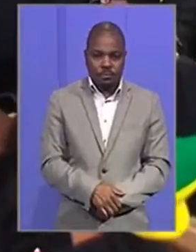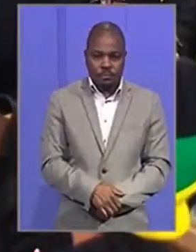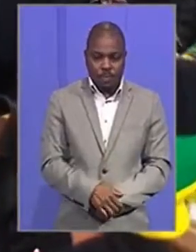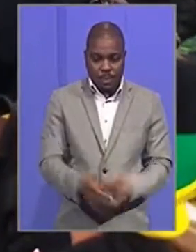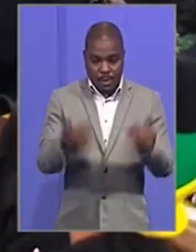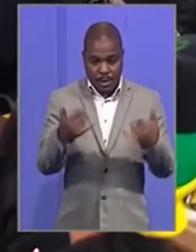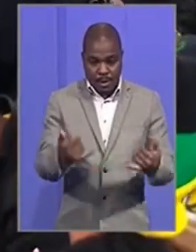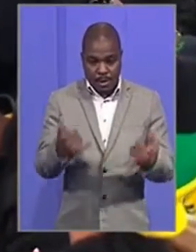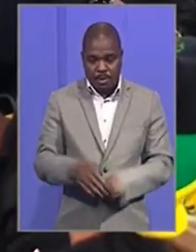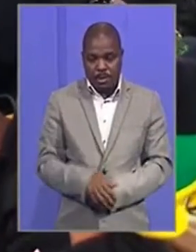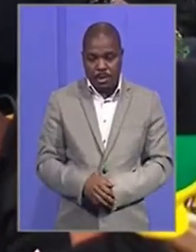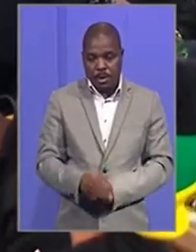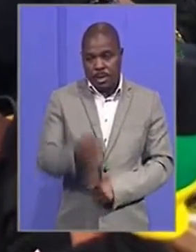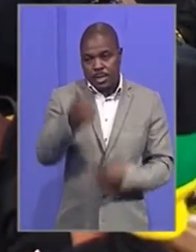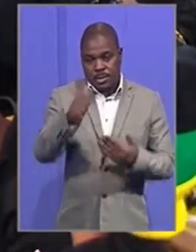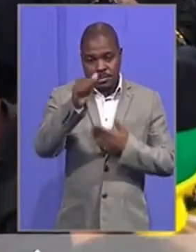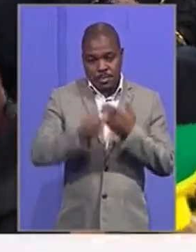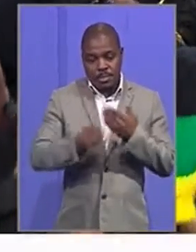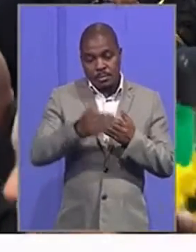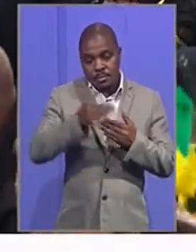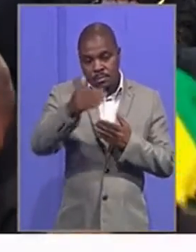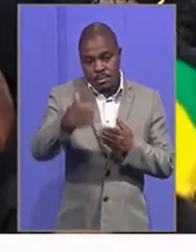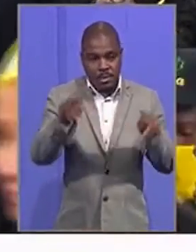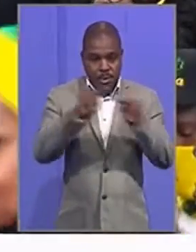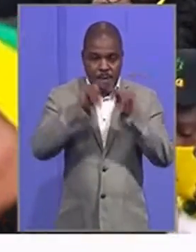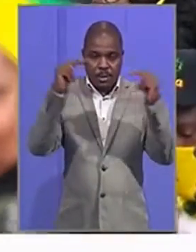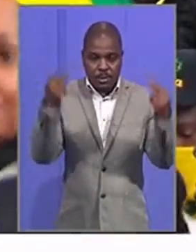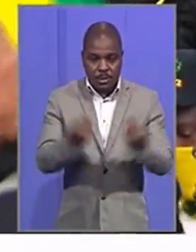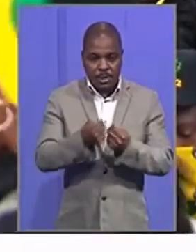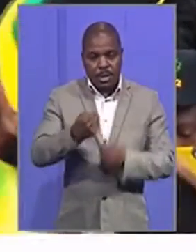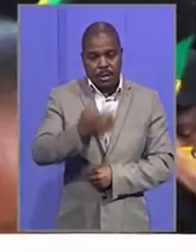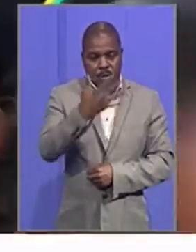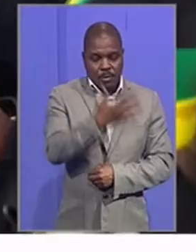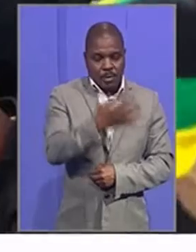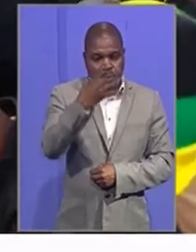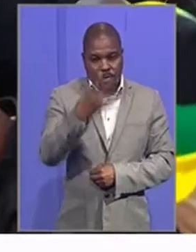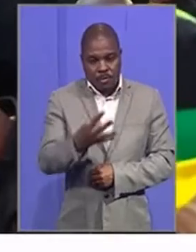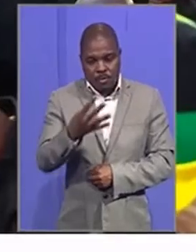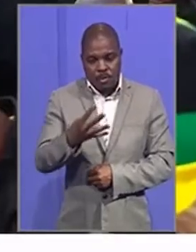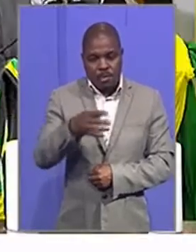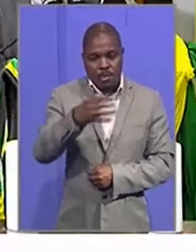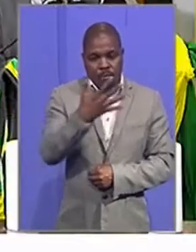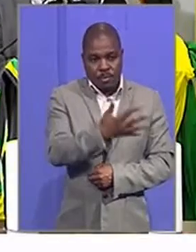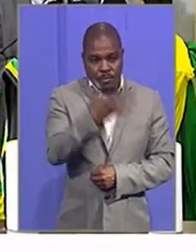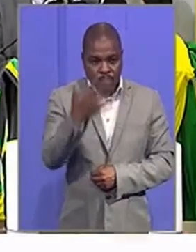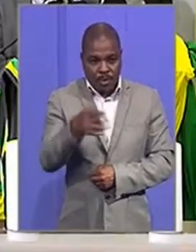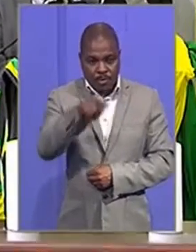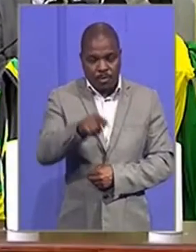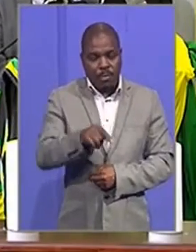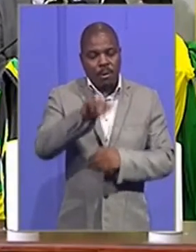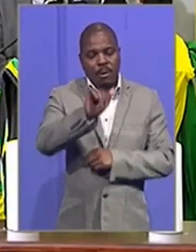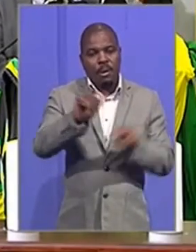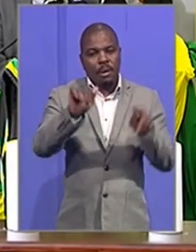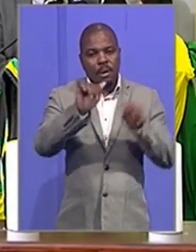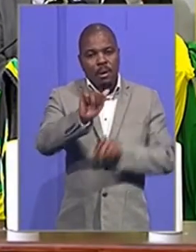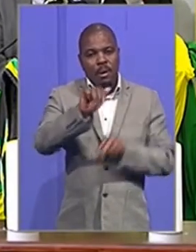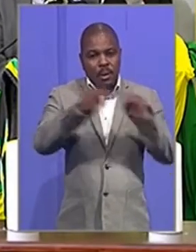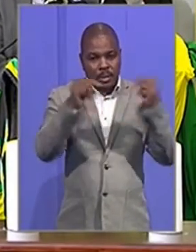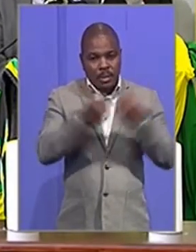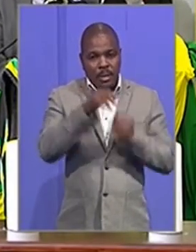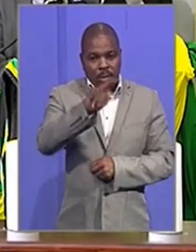Nakong ena e o setseng dikgwedi tse tsheletseng pele ho seboka sa bo 55 sa ho kgetha boetapele ba ANC, ke